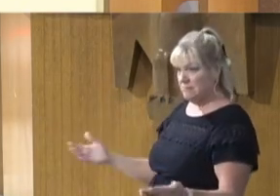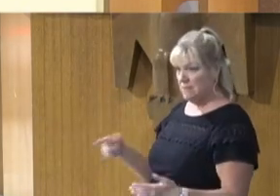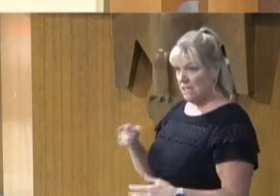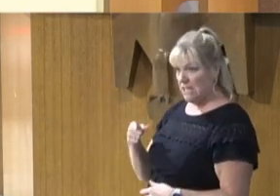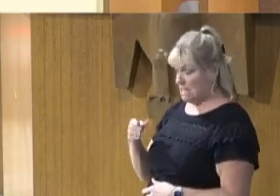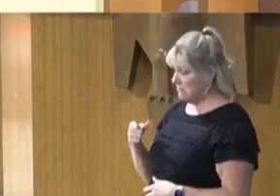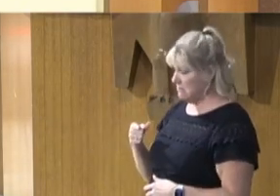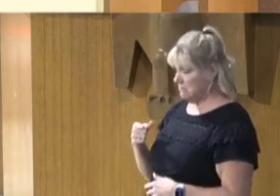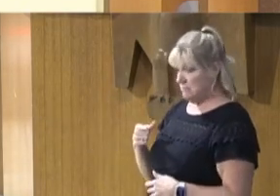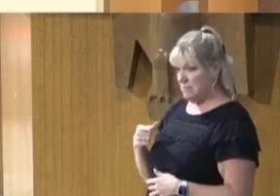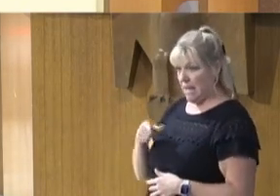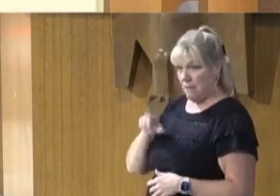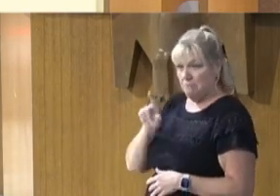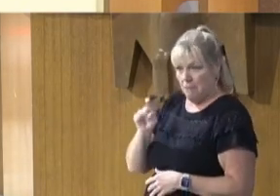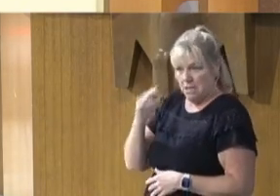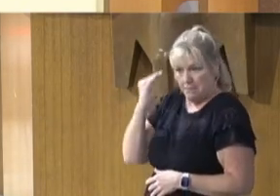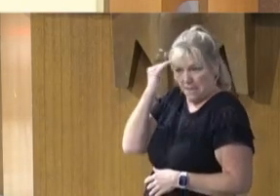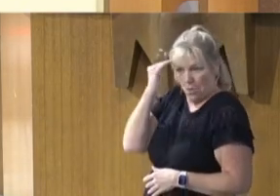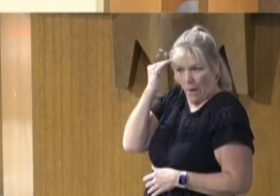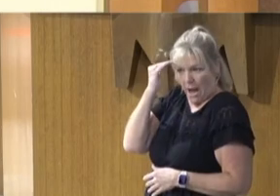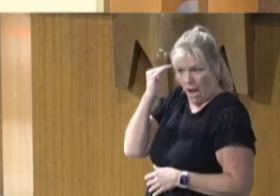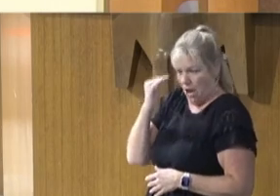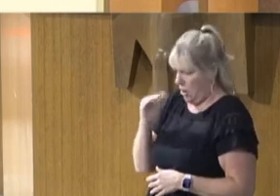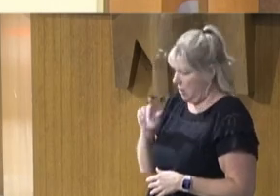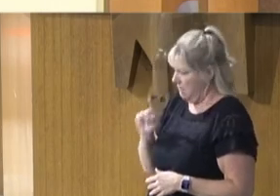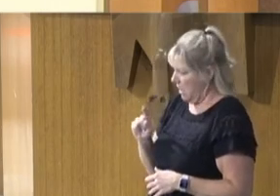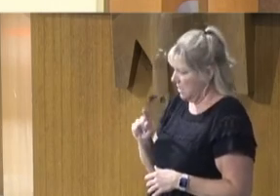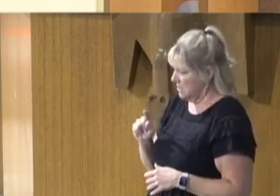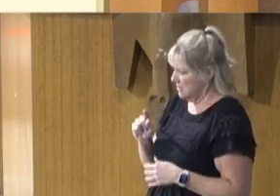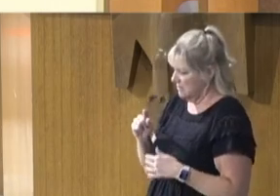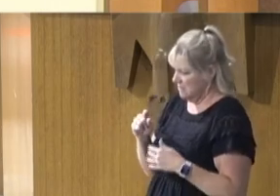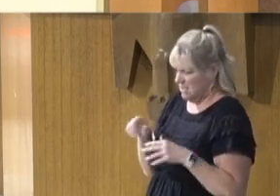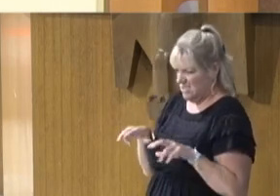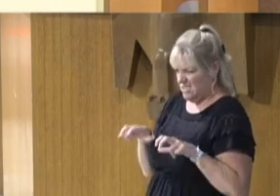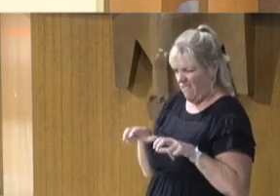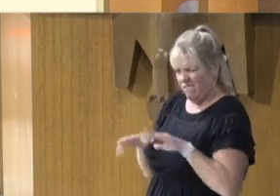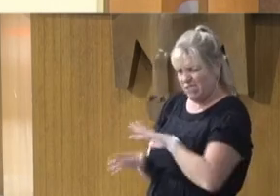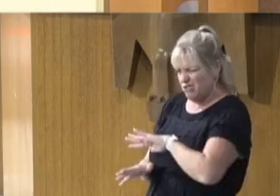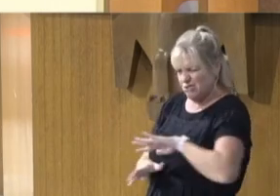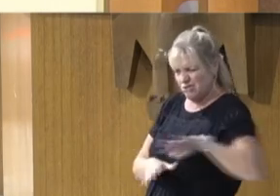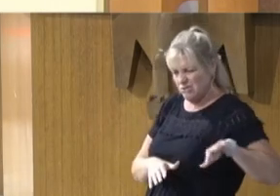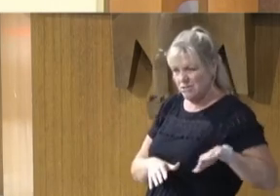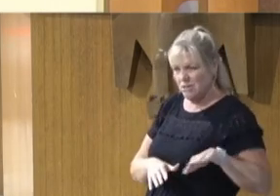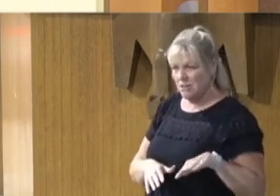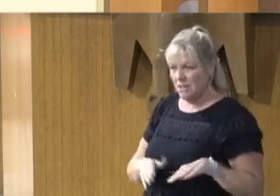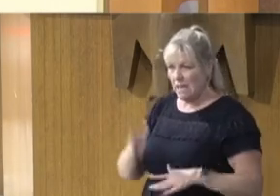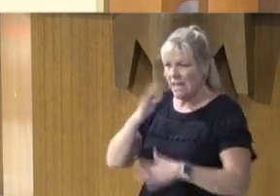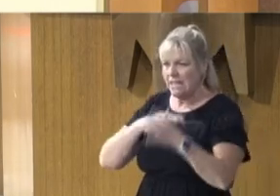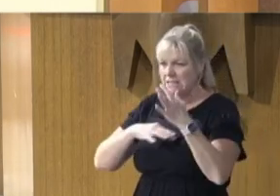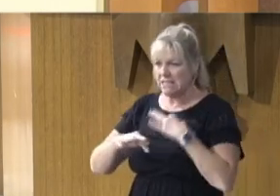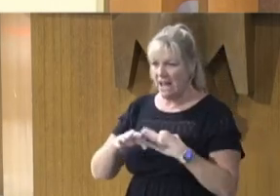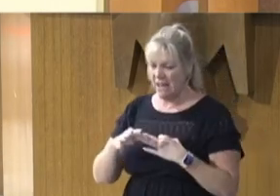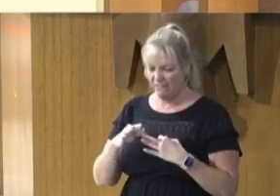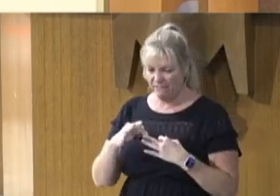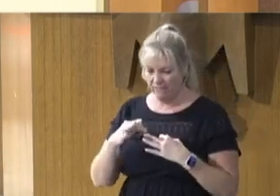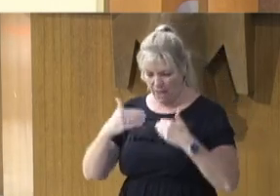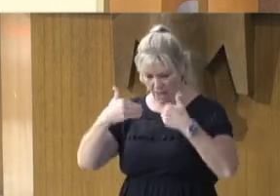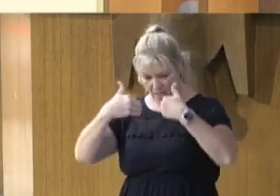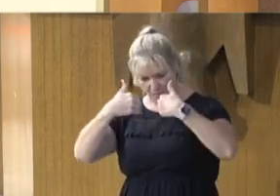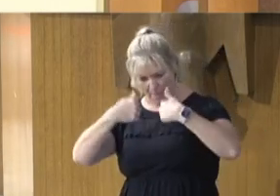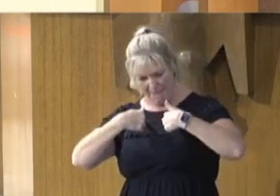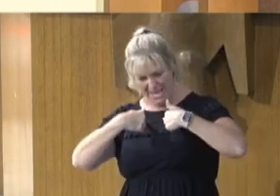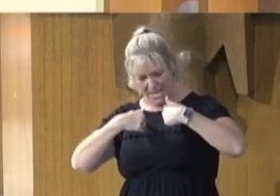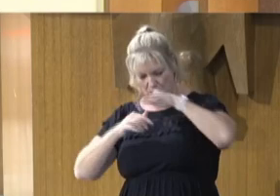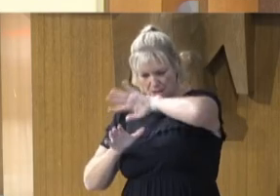a certain type of awareness, a certain type of selflessness to pull one's nose out of one's navel long enough to